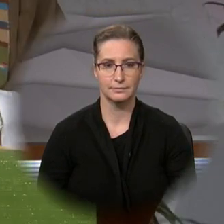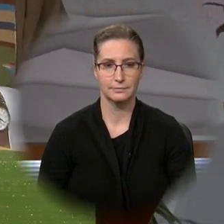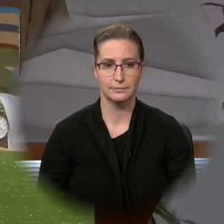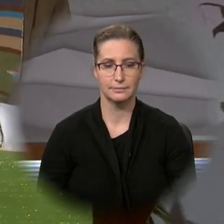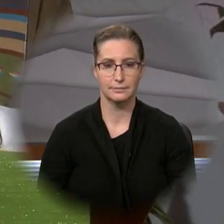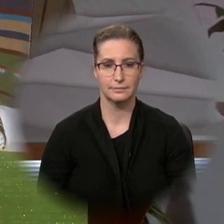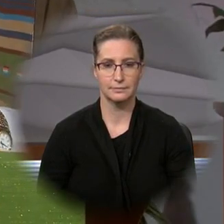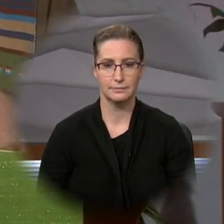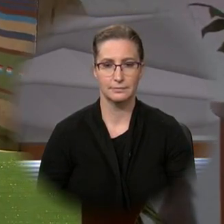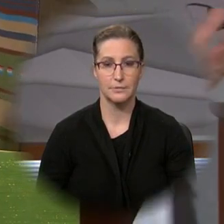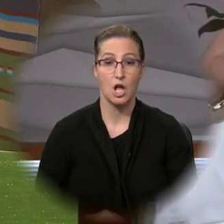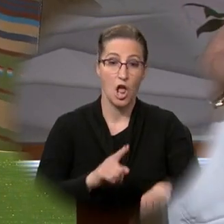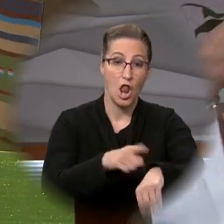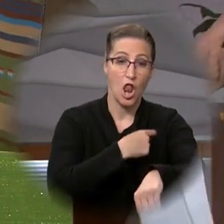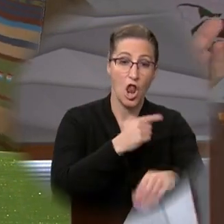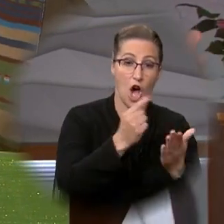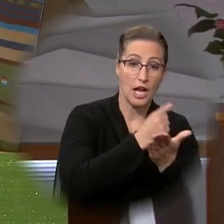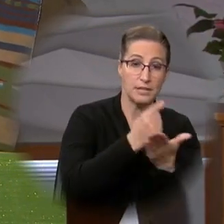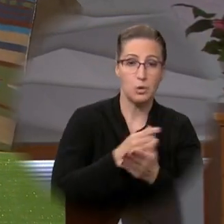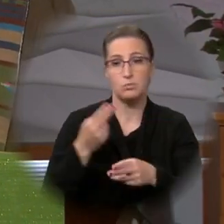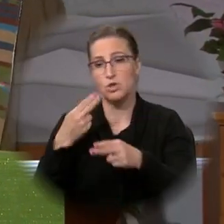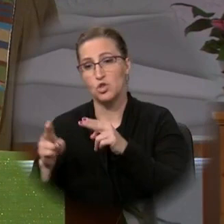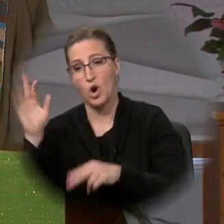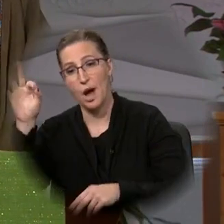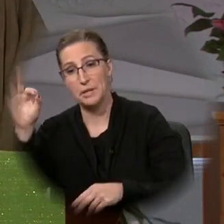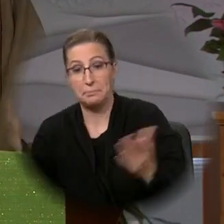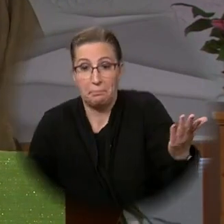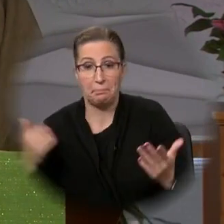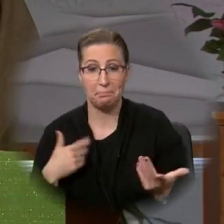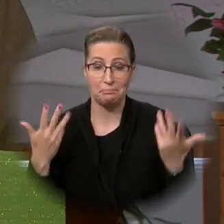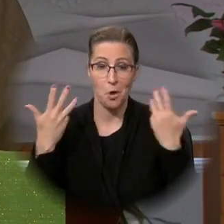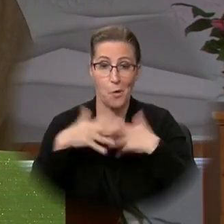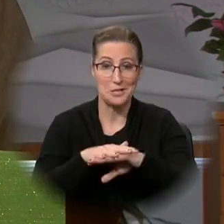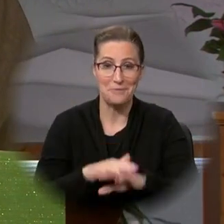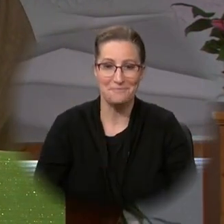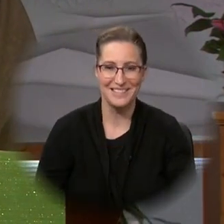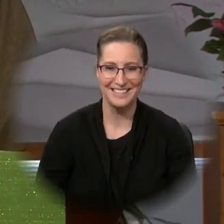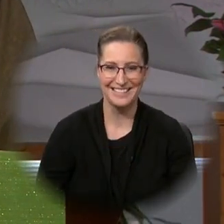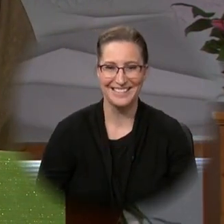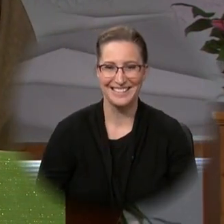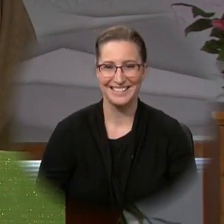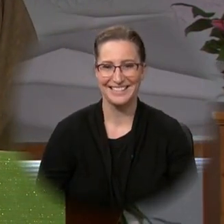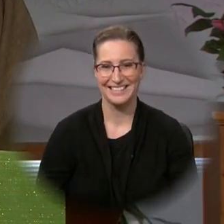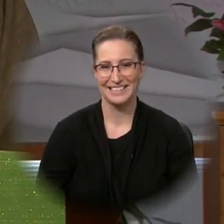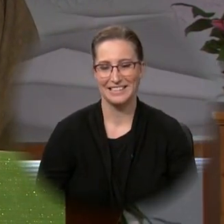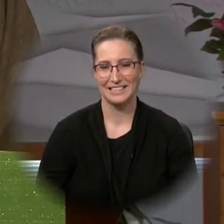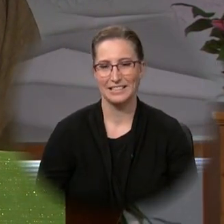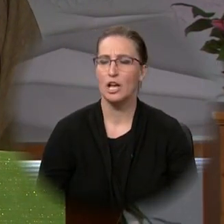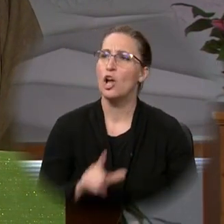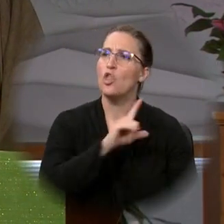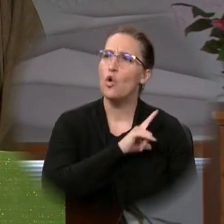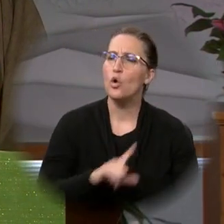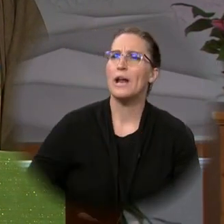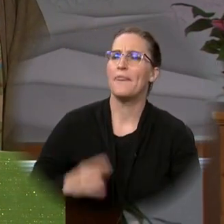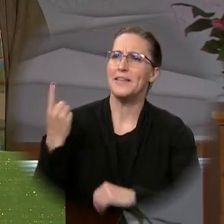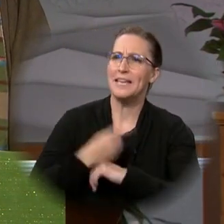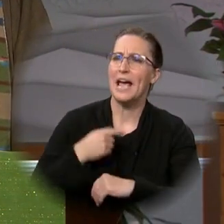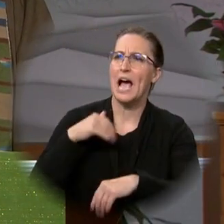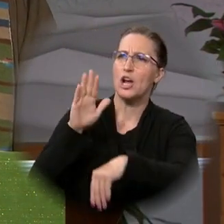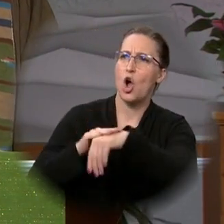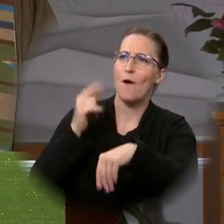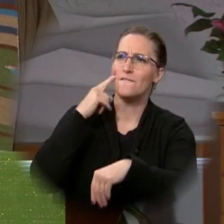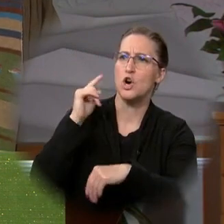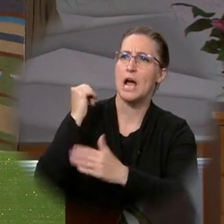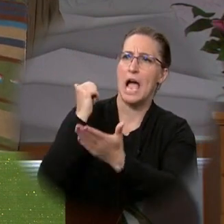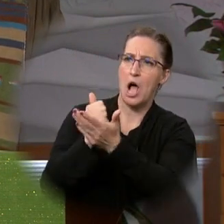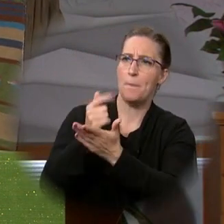Long gospel, short homily. Works out that way. So, Lord, on the day I called for help,